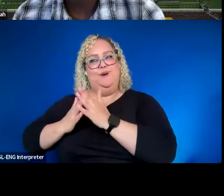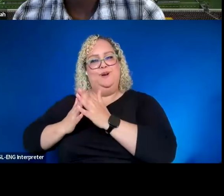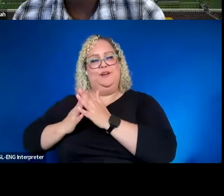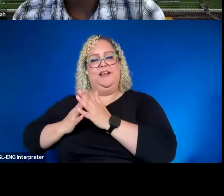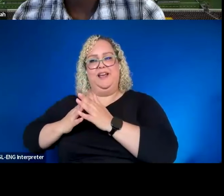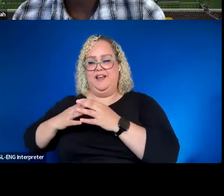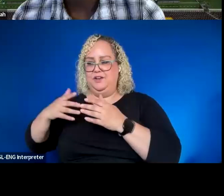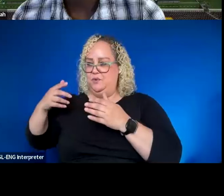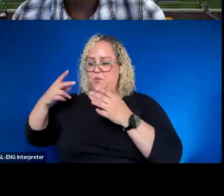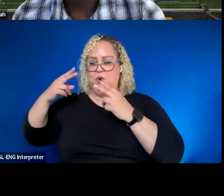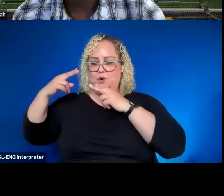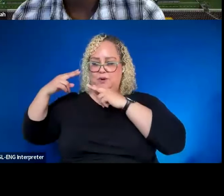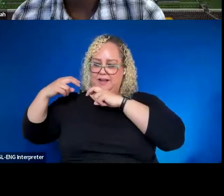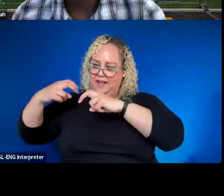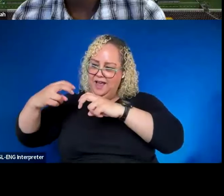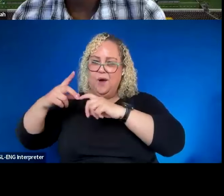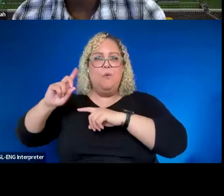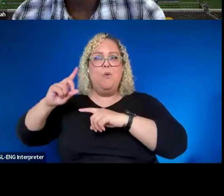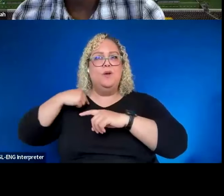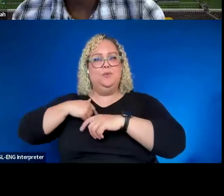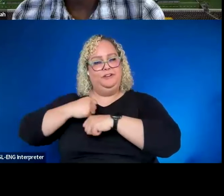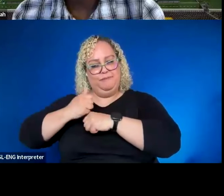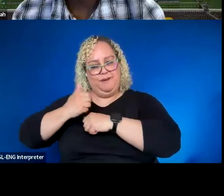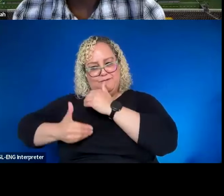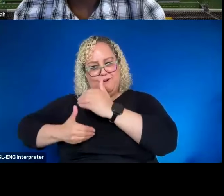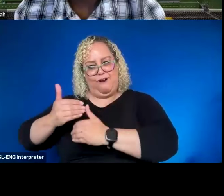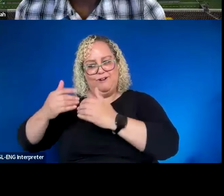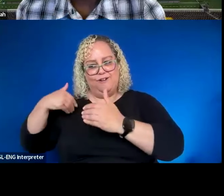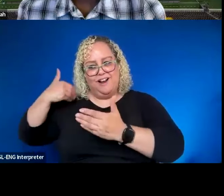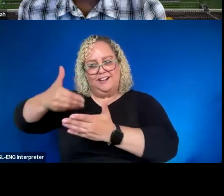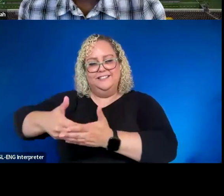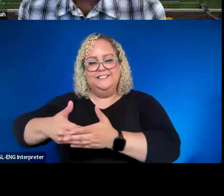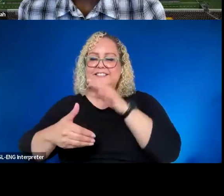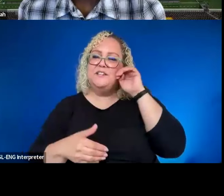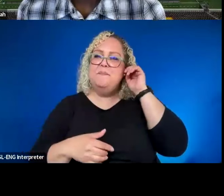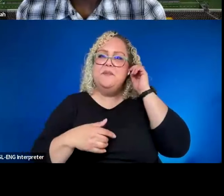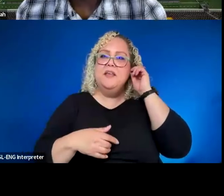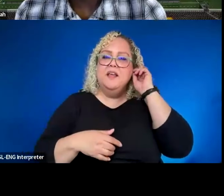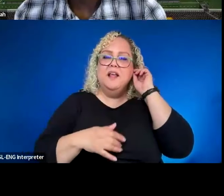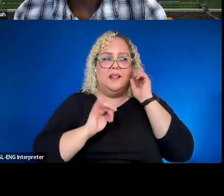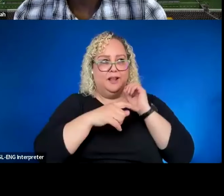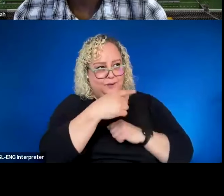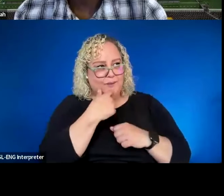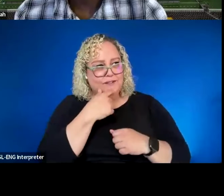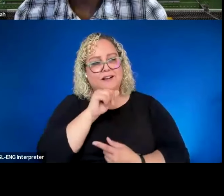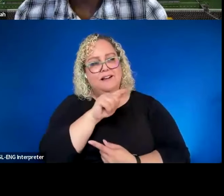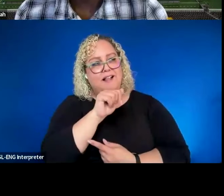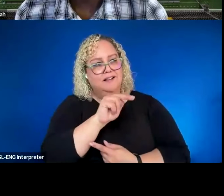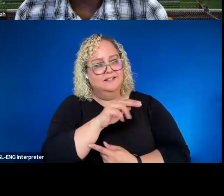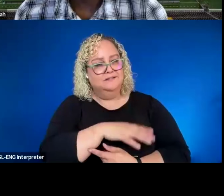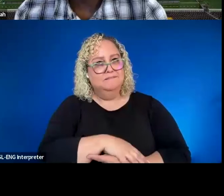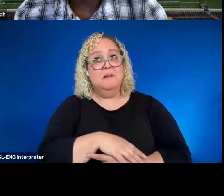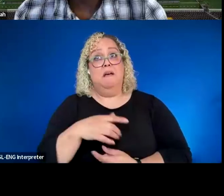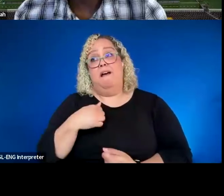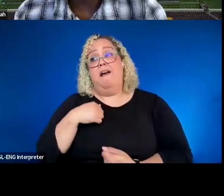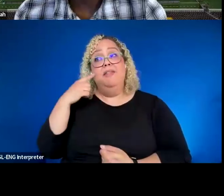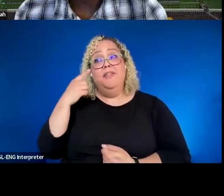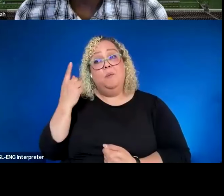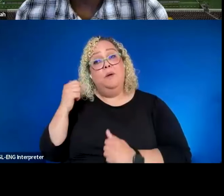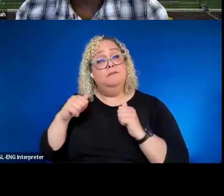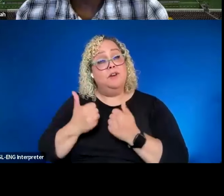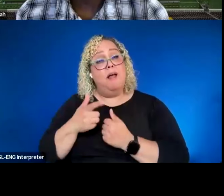made progress, as you say, Alan. I think, you know, one of the challenges, though, is that I think the conversations have become much more nuanced, and